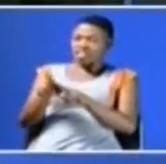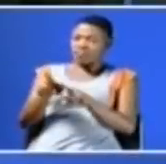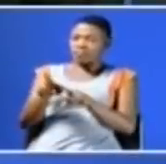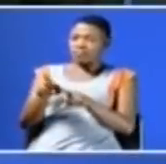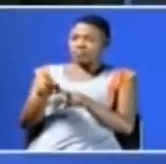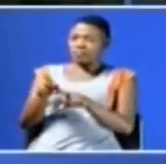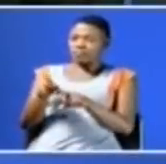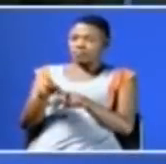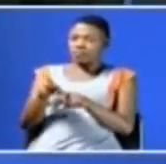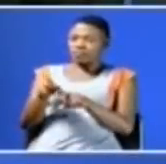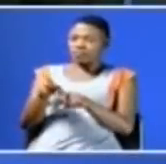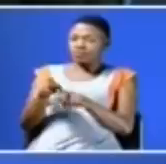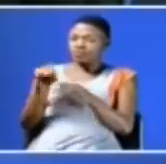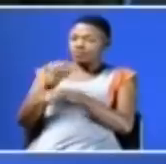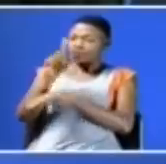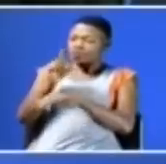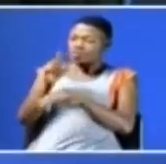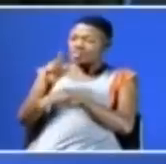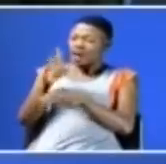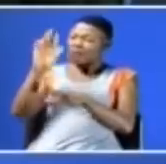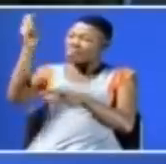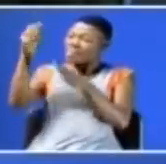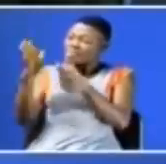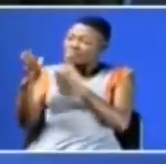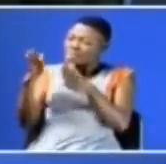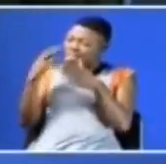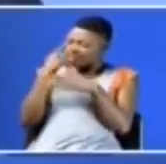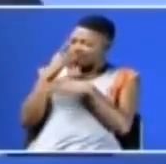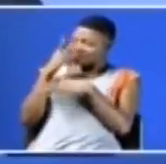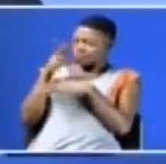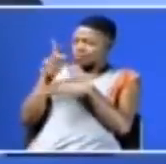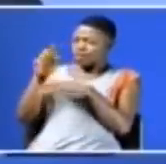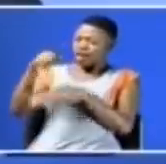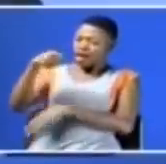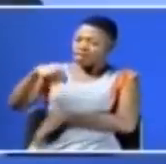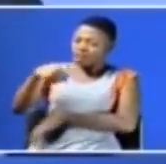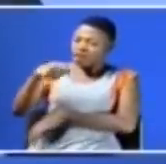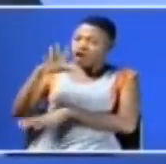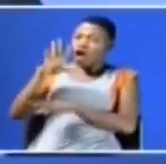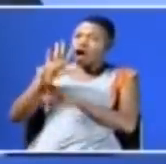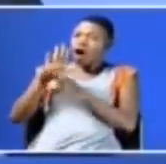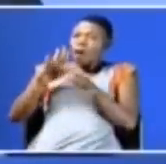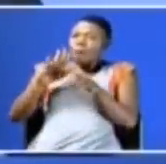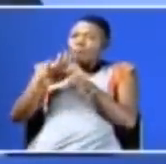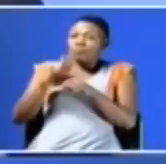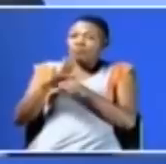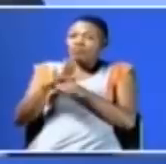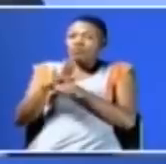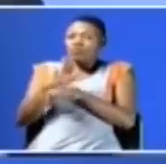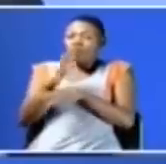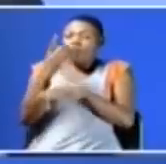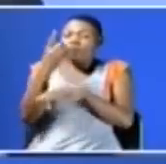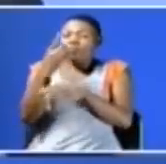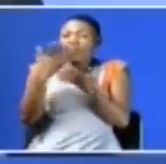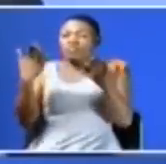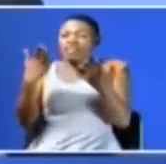then should Kenyans look at the handshake as purely something that benefits two gentlemen, that